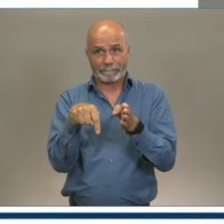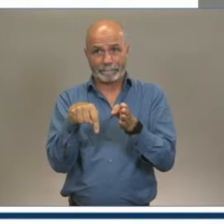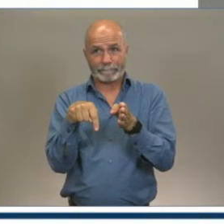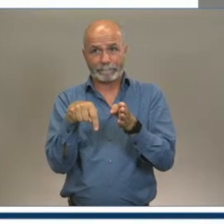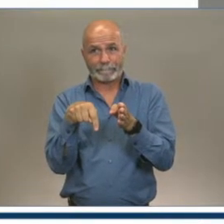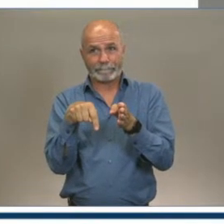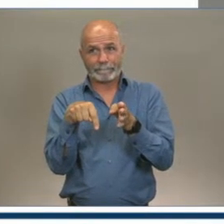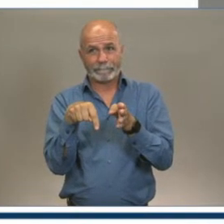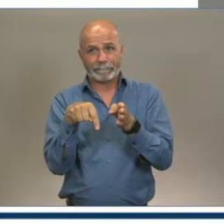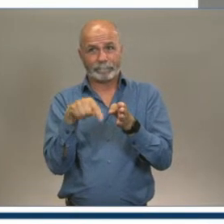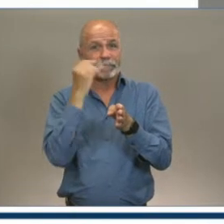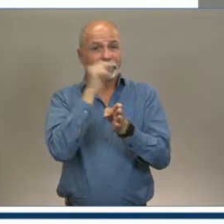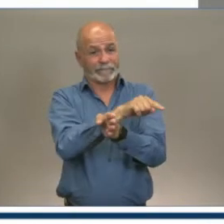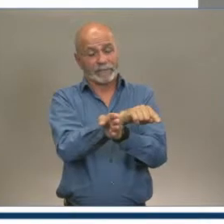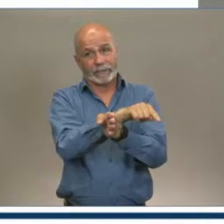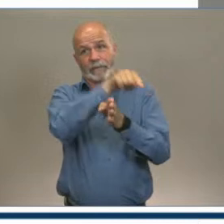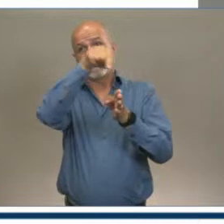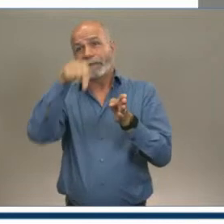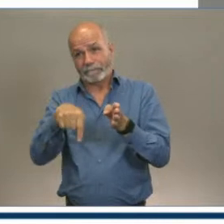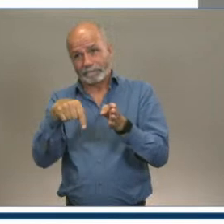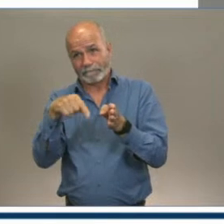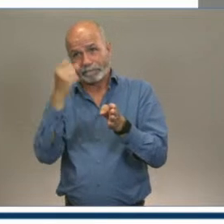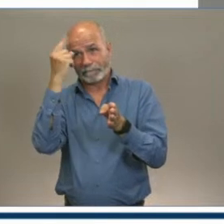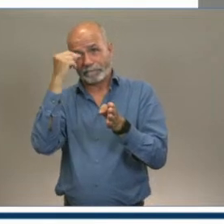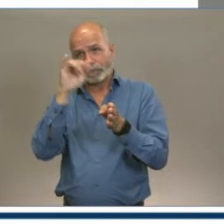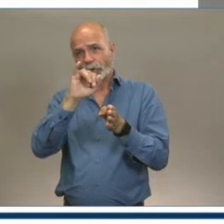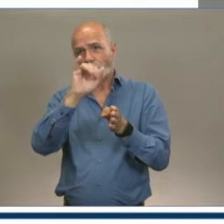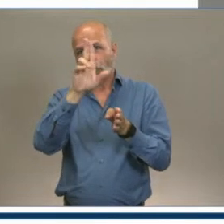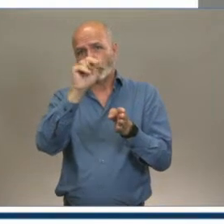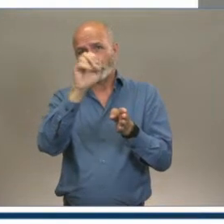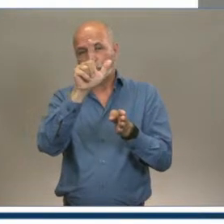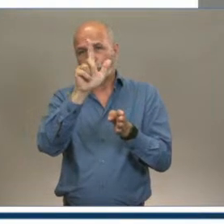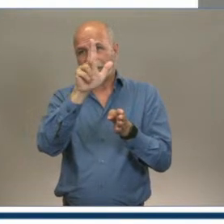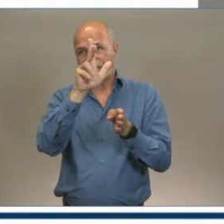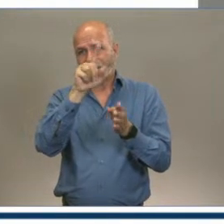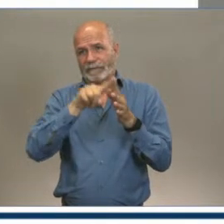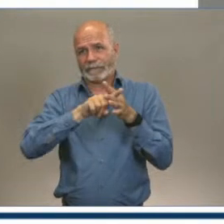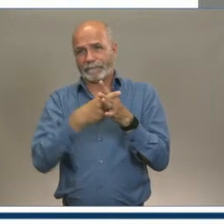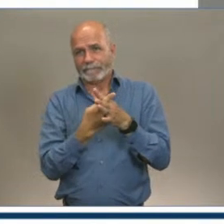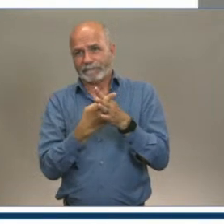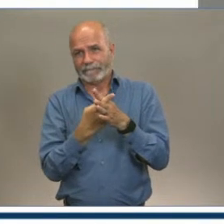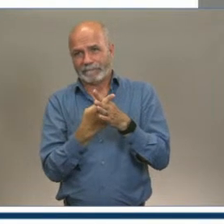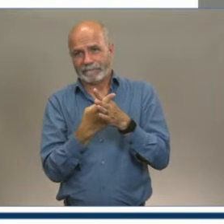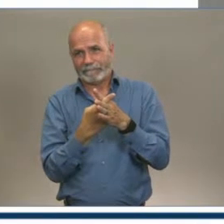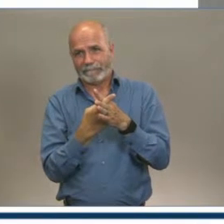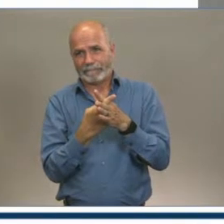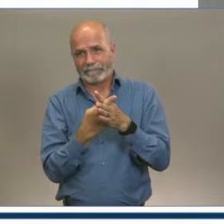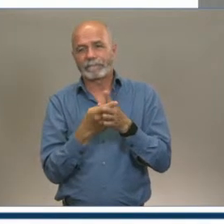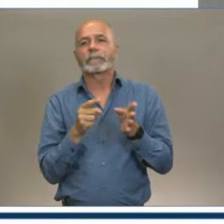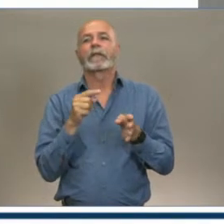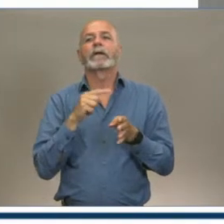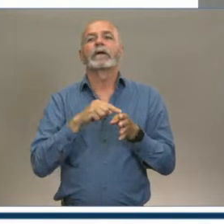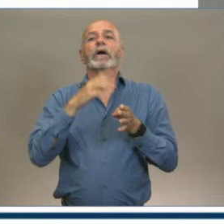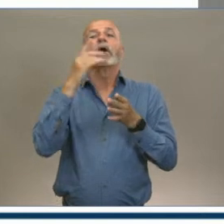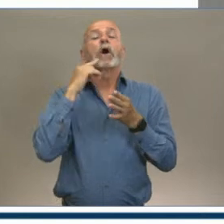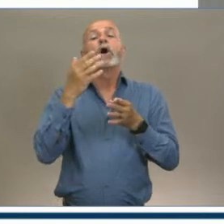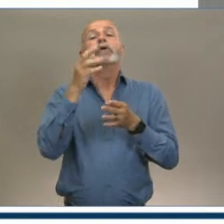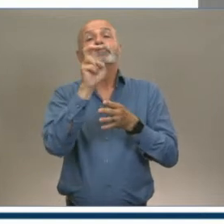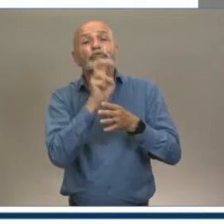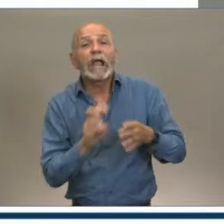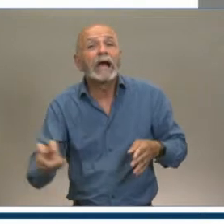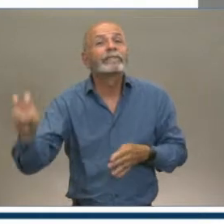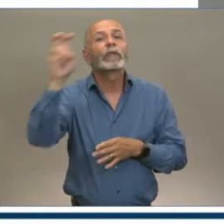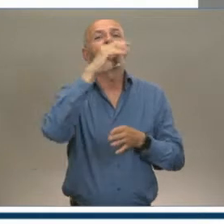to our province until June 23rd. And on that date, Phase 2 travel restrictions and border measures will no